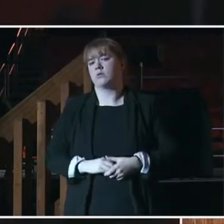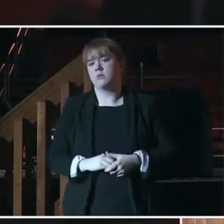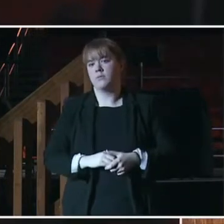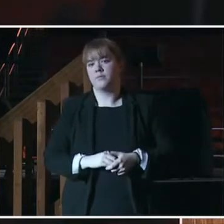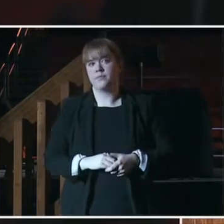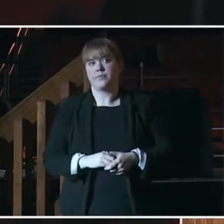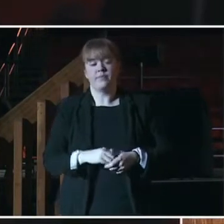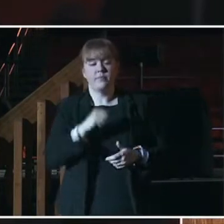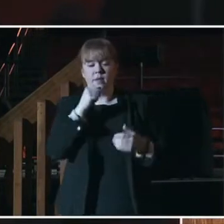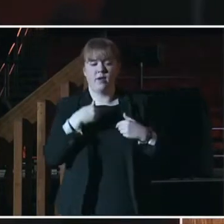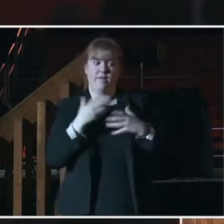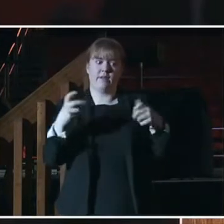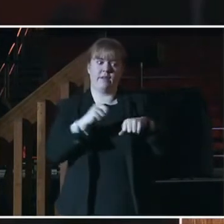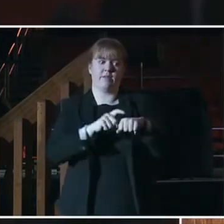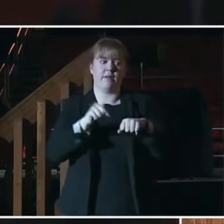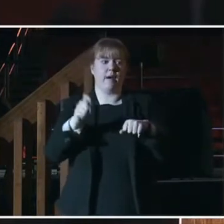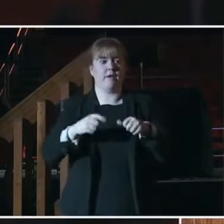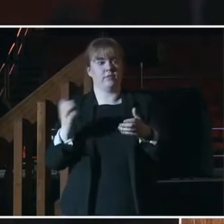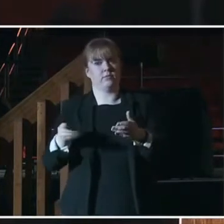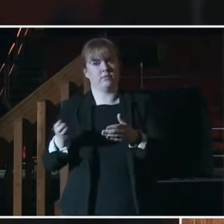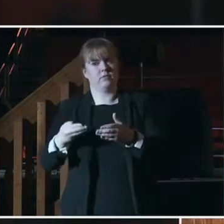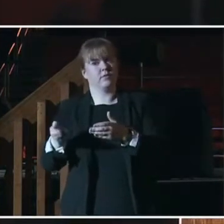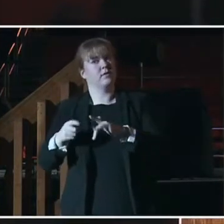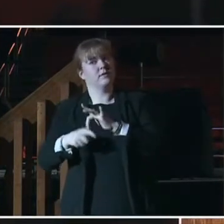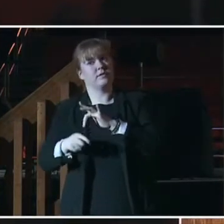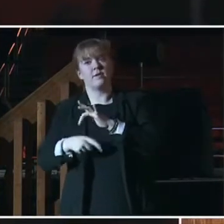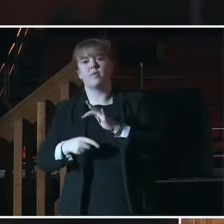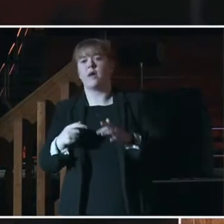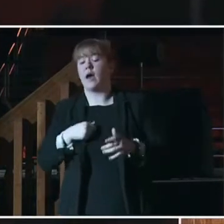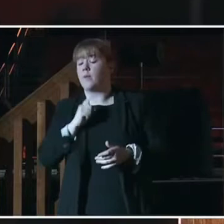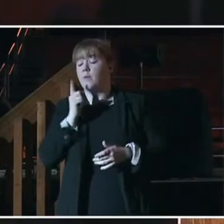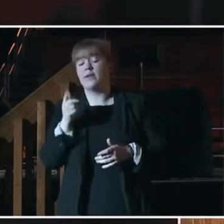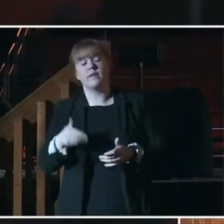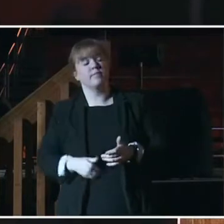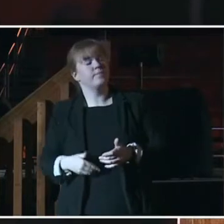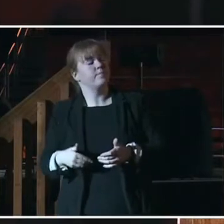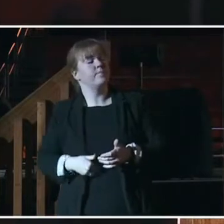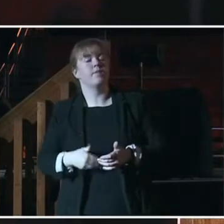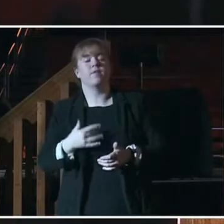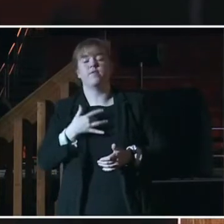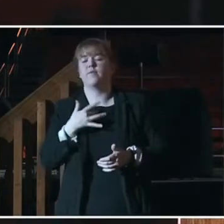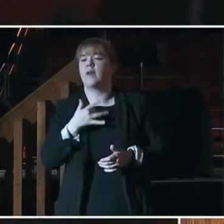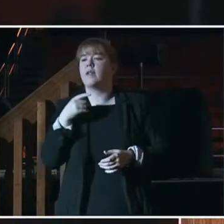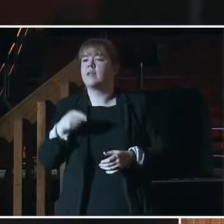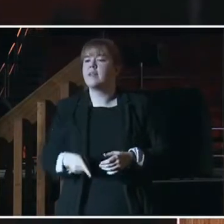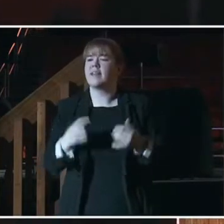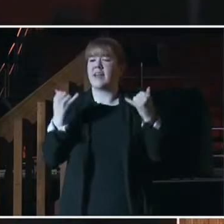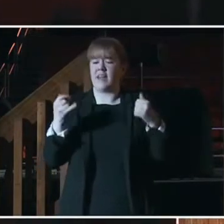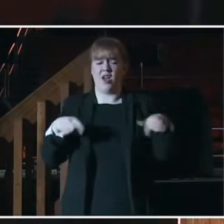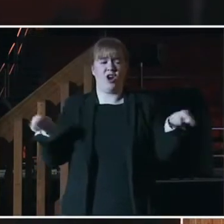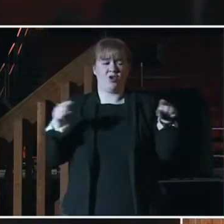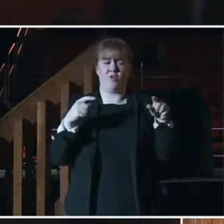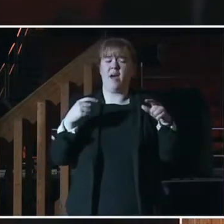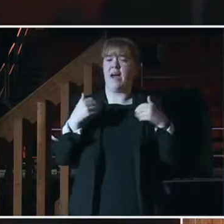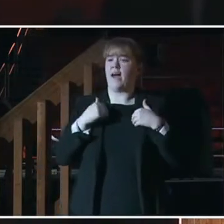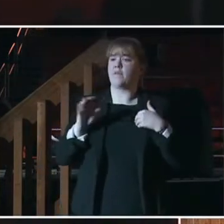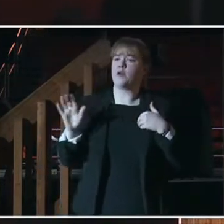I don't have a lot of time, so I have to skip through this, but I really am feeling this. And now you have your